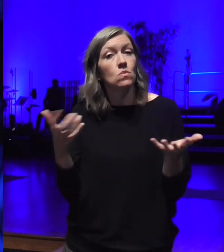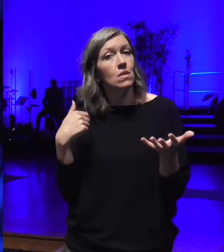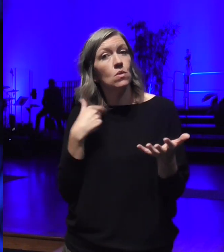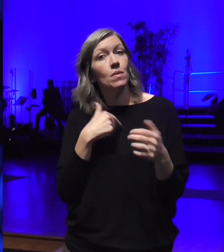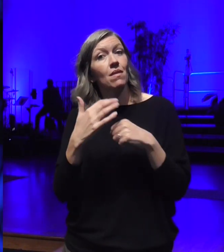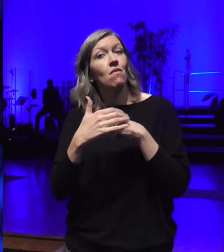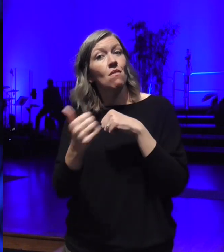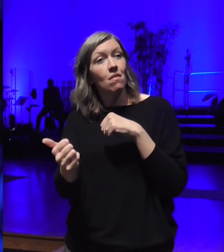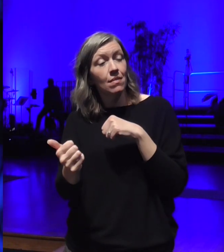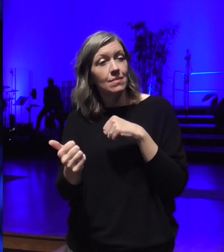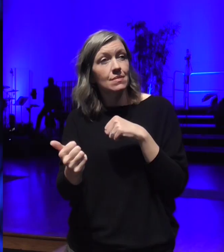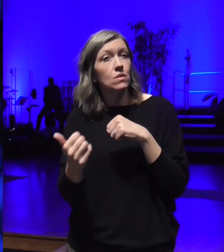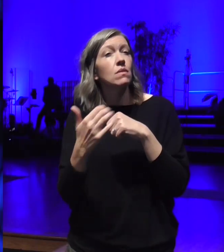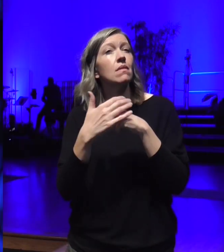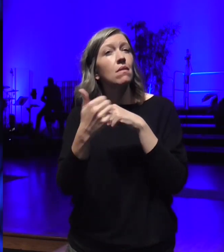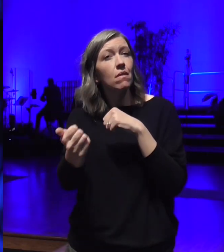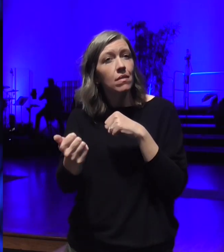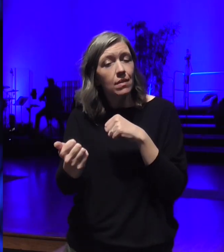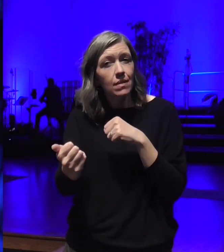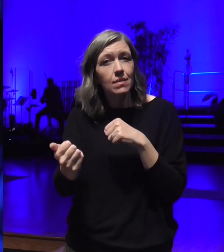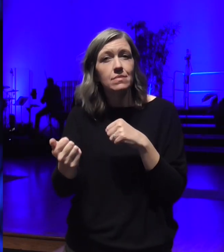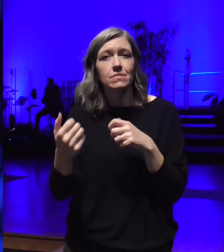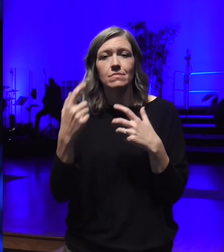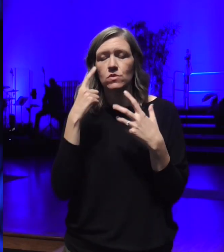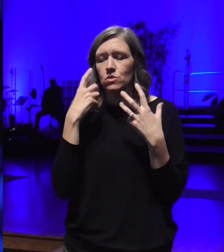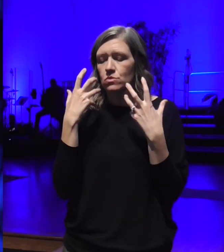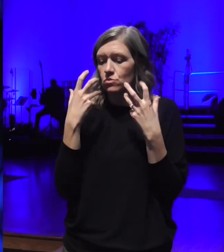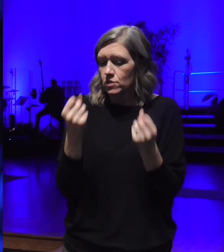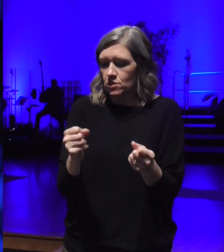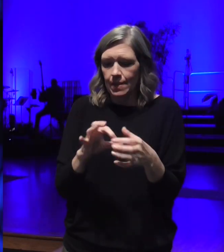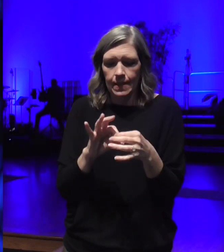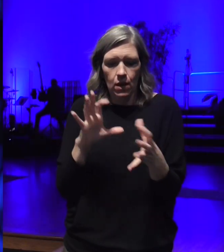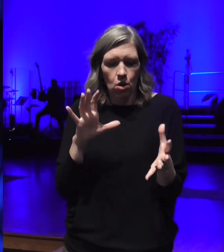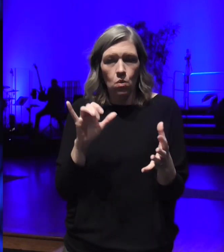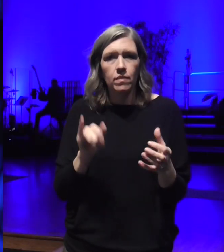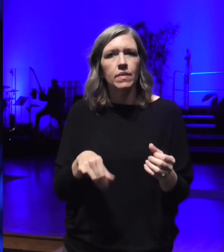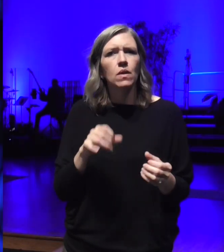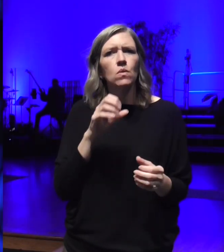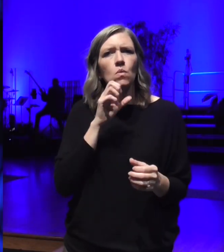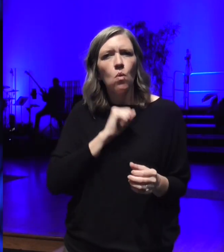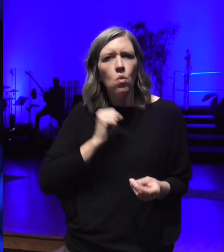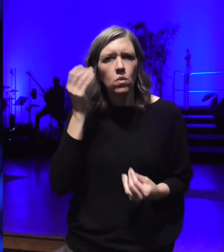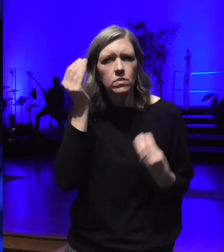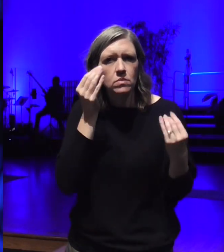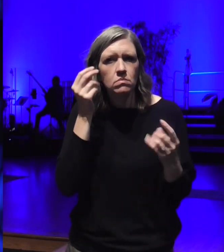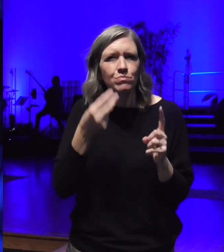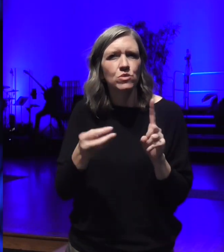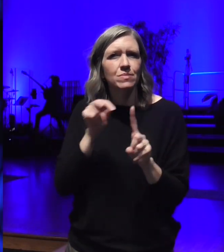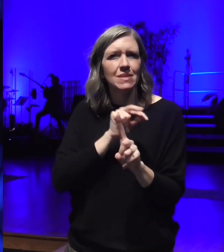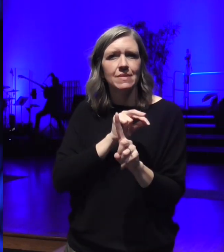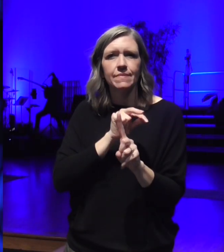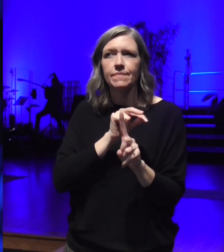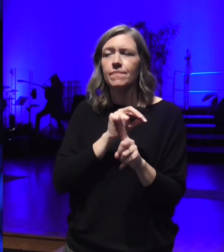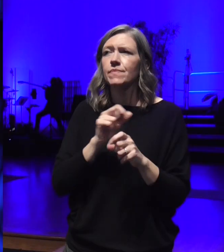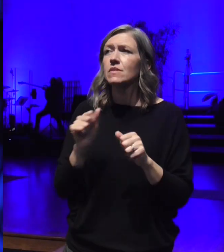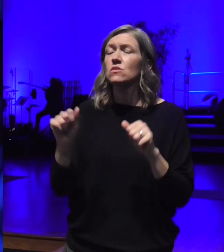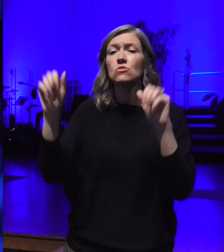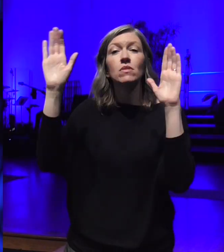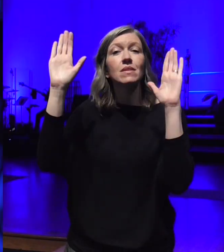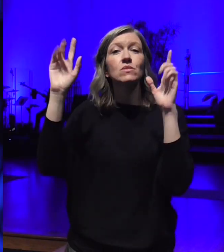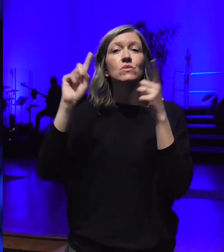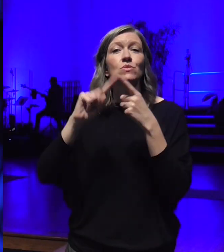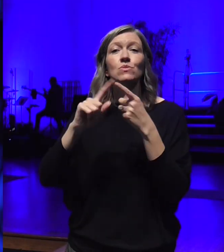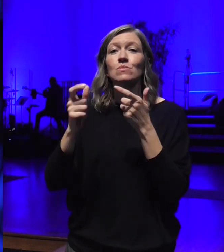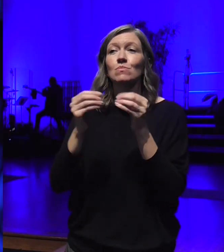do? We are called to courageously let go of that perspective and to surrender with faith to a